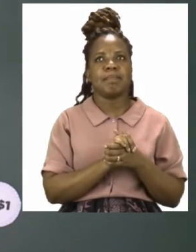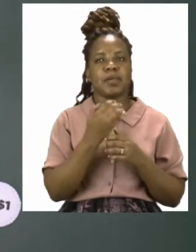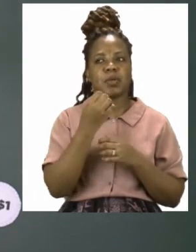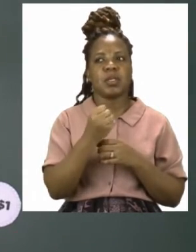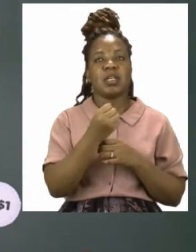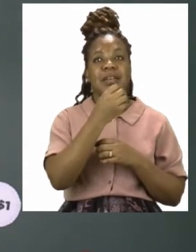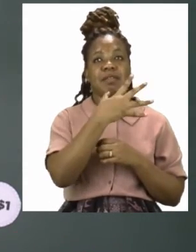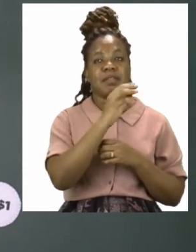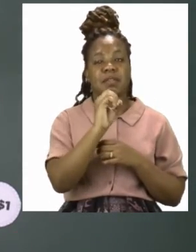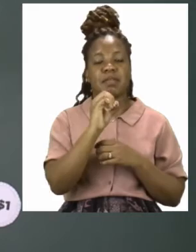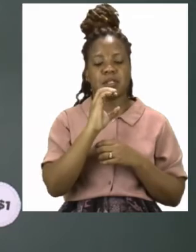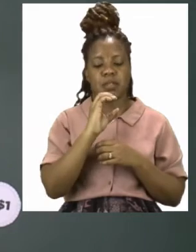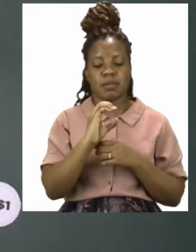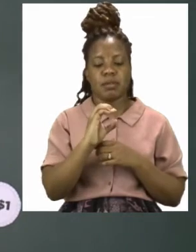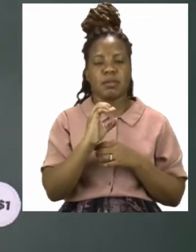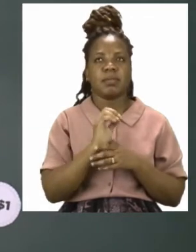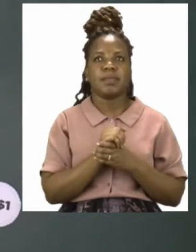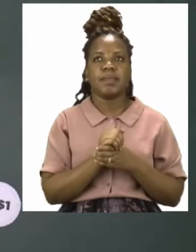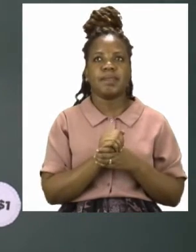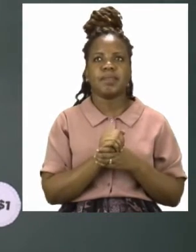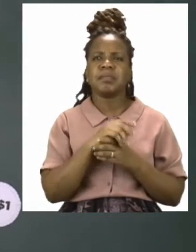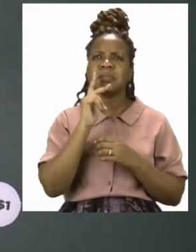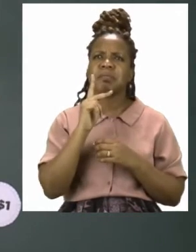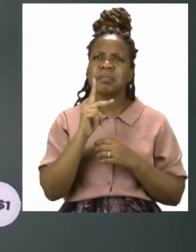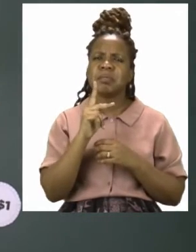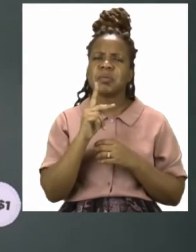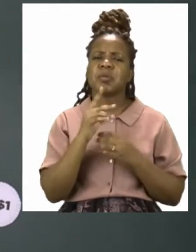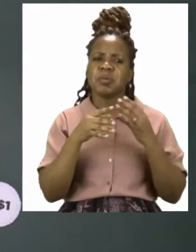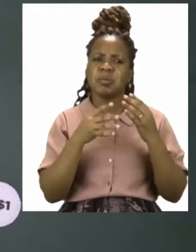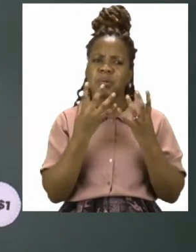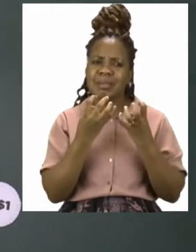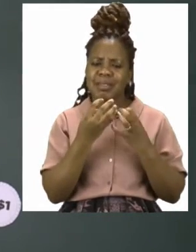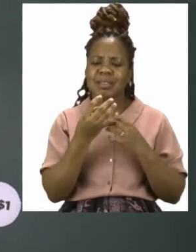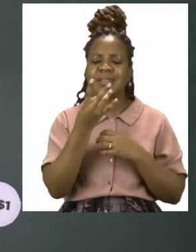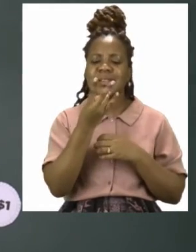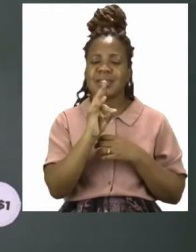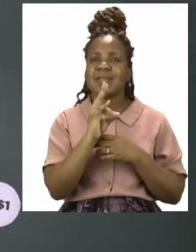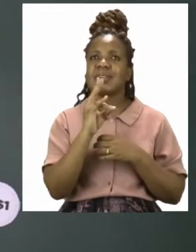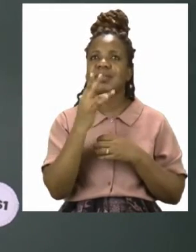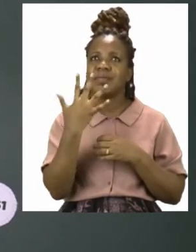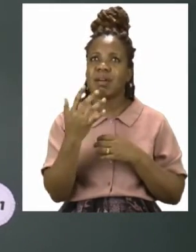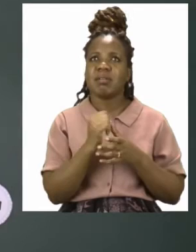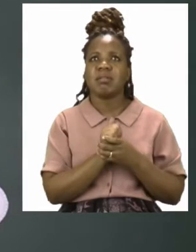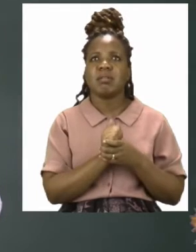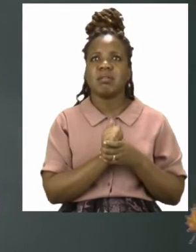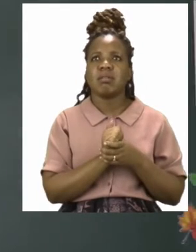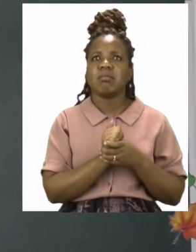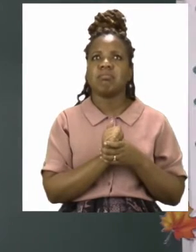and then I need to get to 75. So, I need a 10.